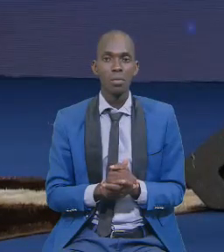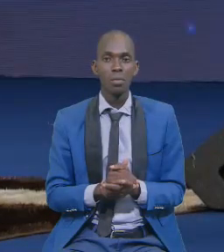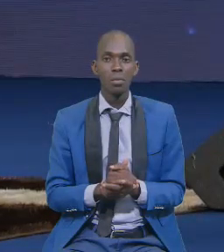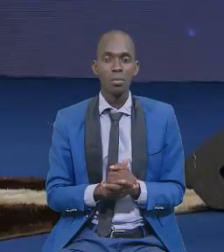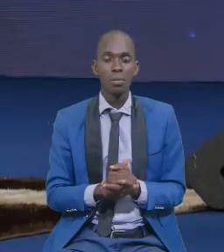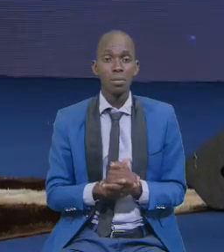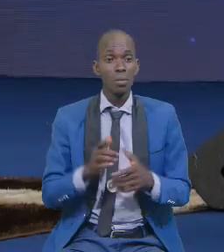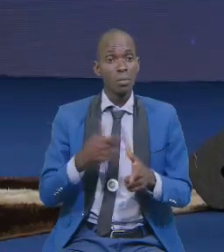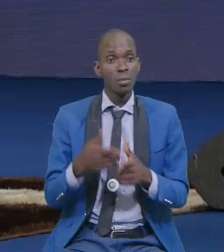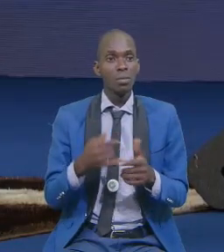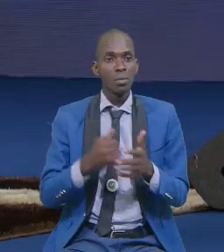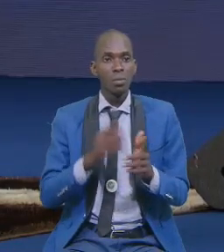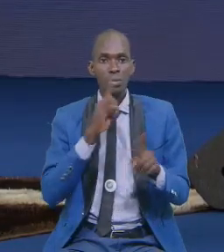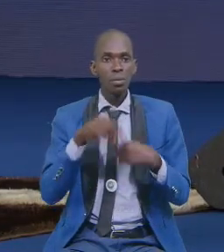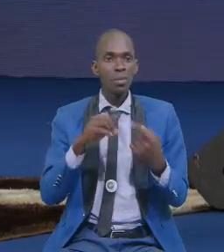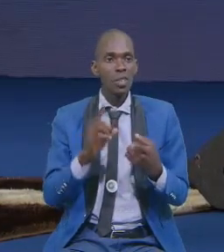Then he talks about variance.